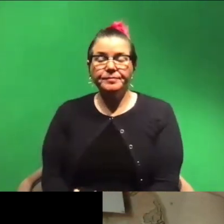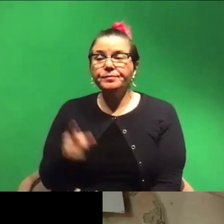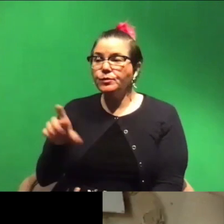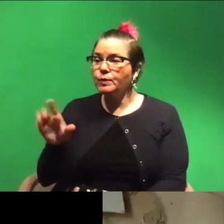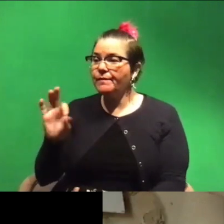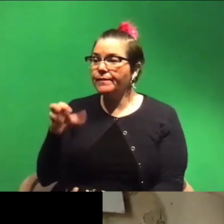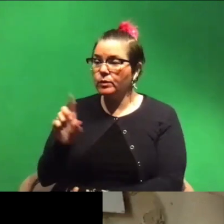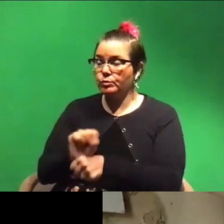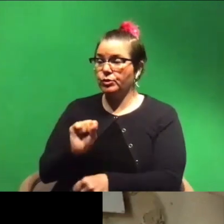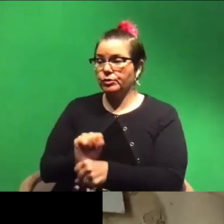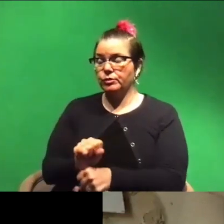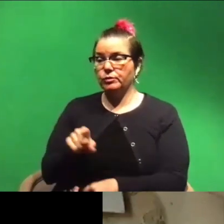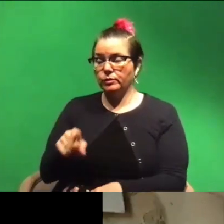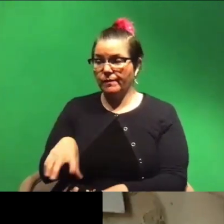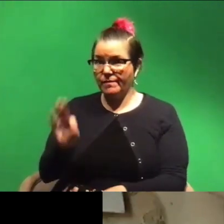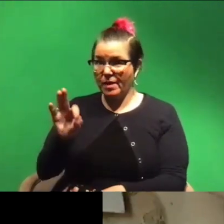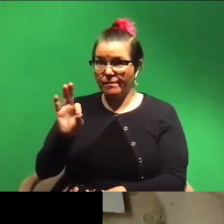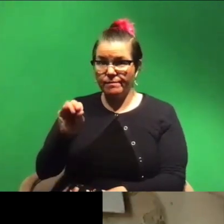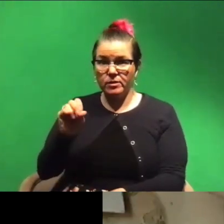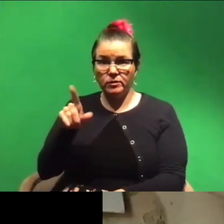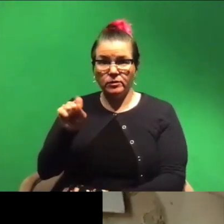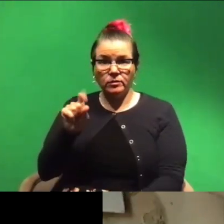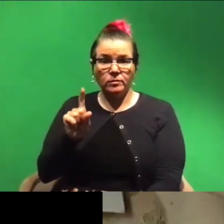work, did you ever find fossils?